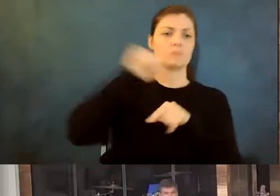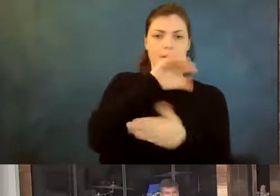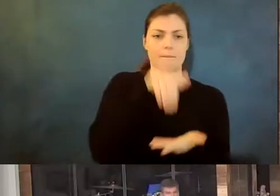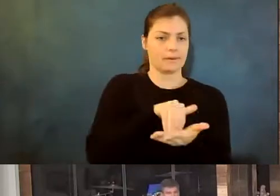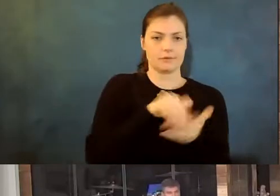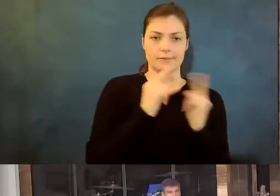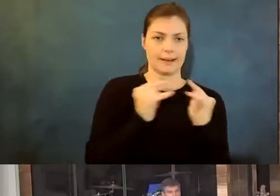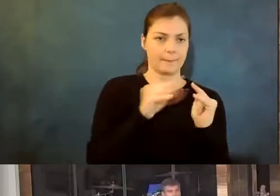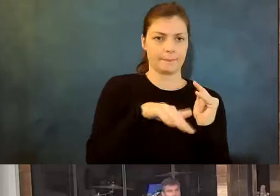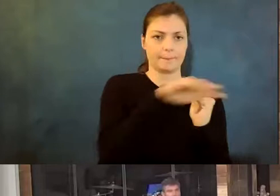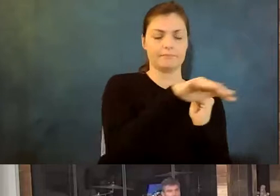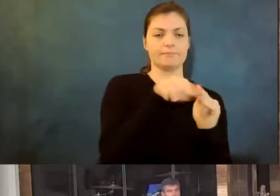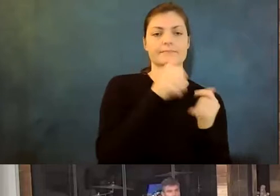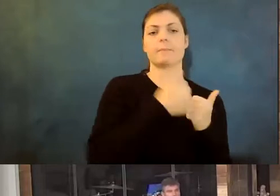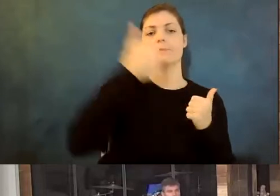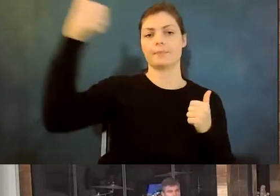camp?